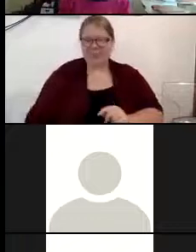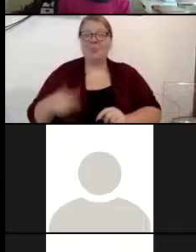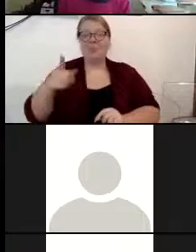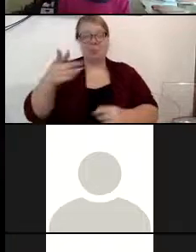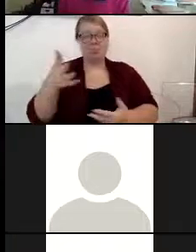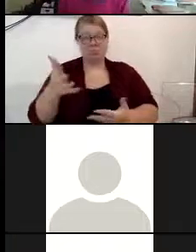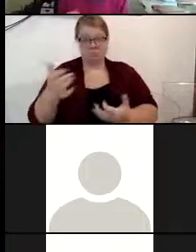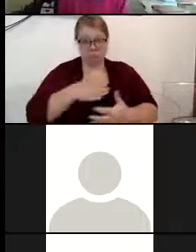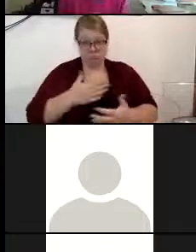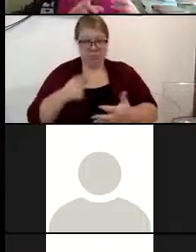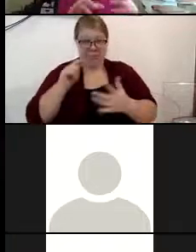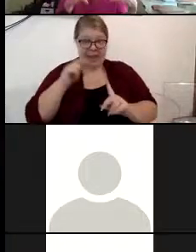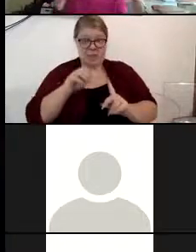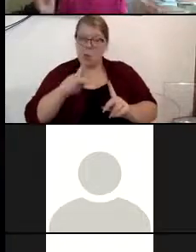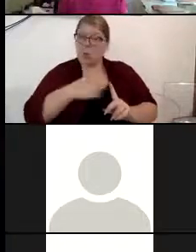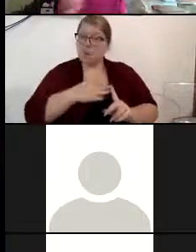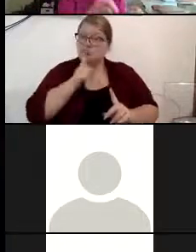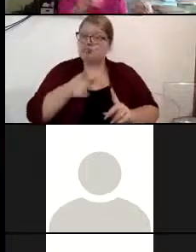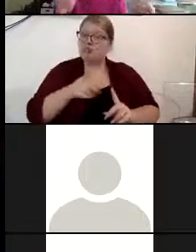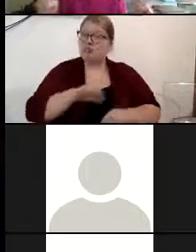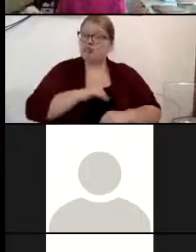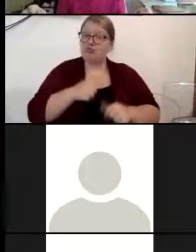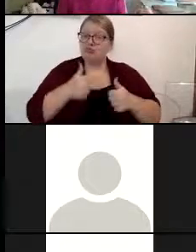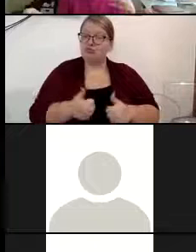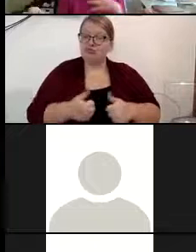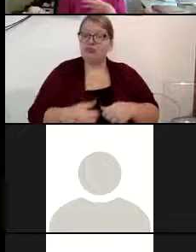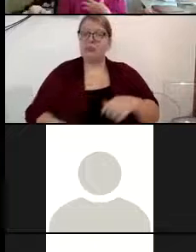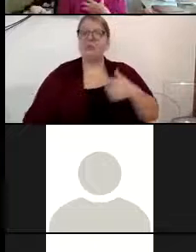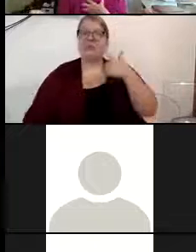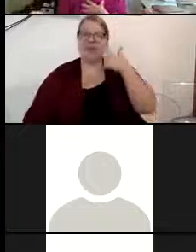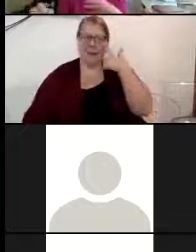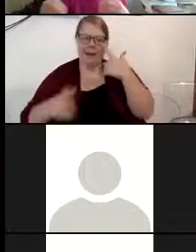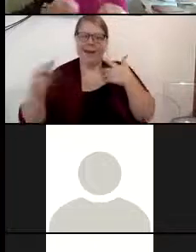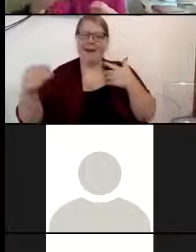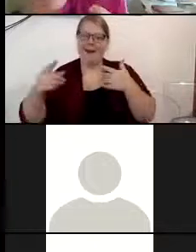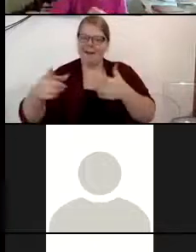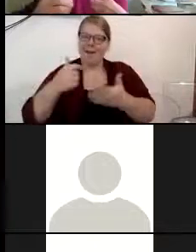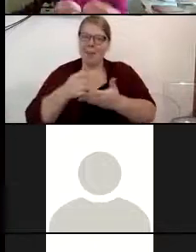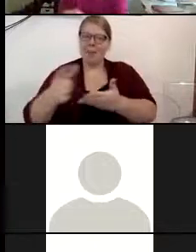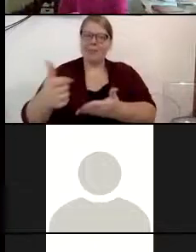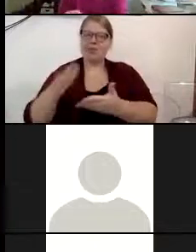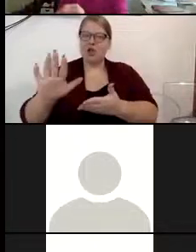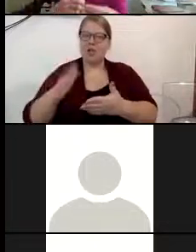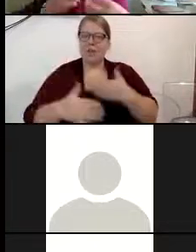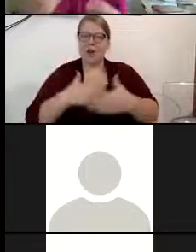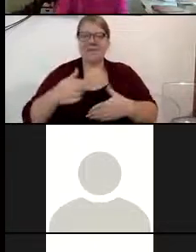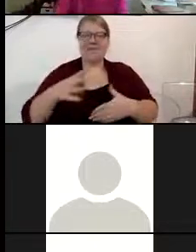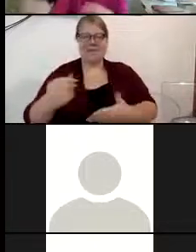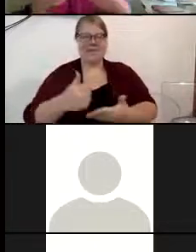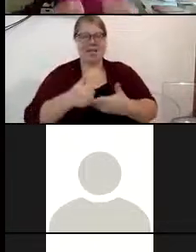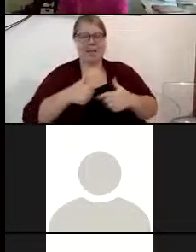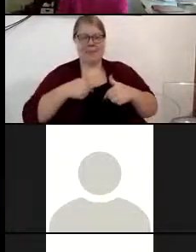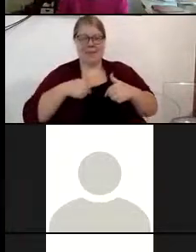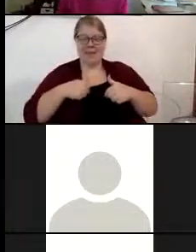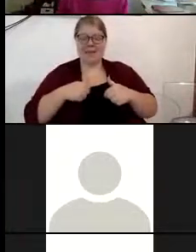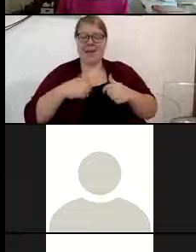ready to start and help the client in the process, and help me gain awareness of what is and